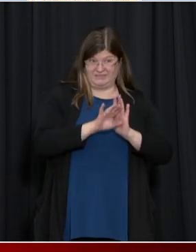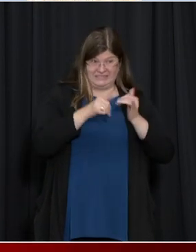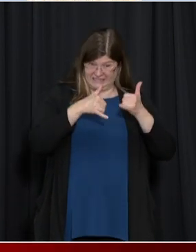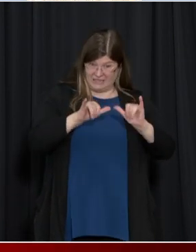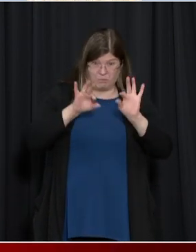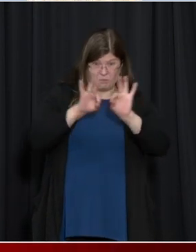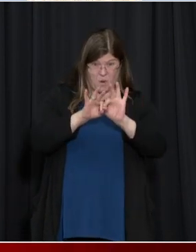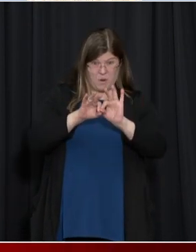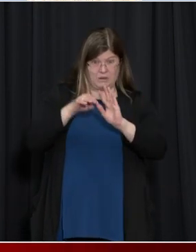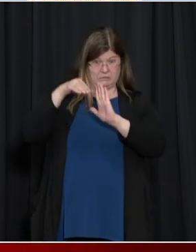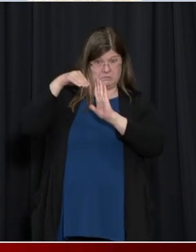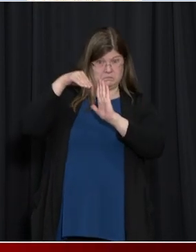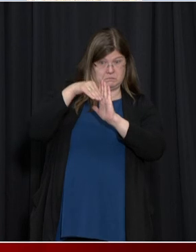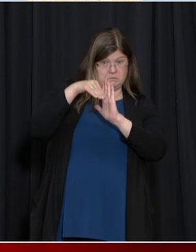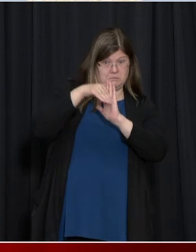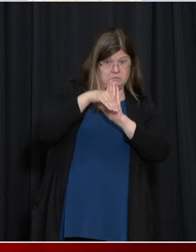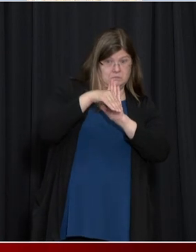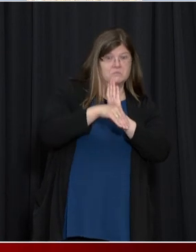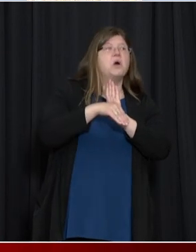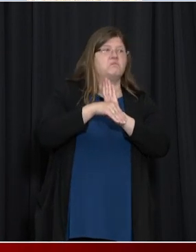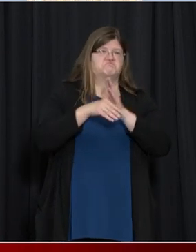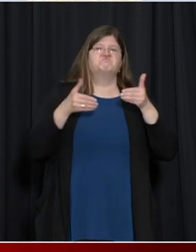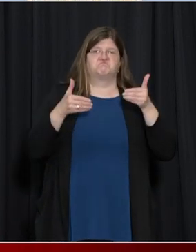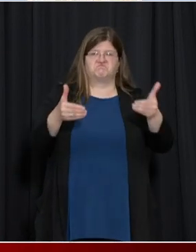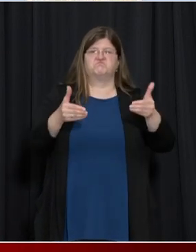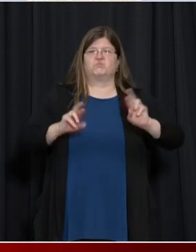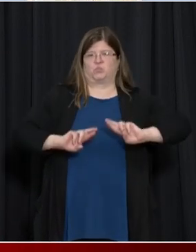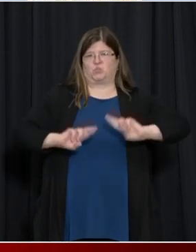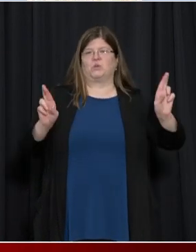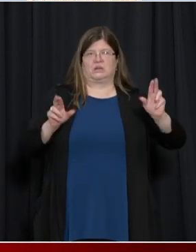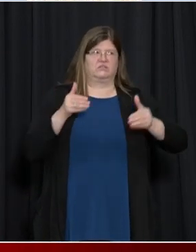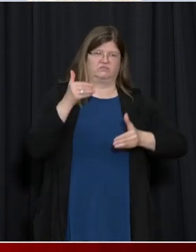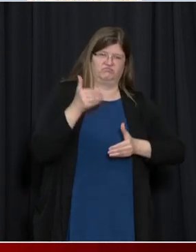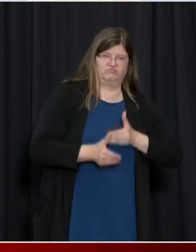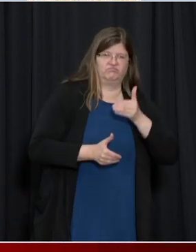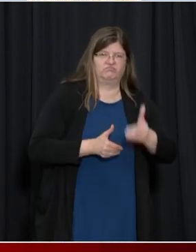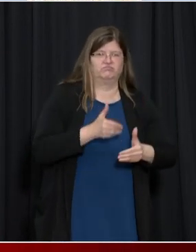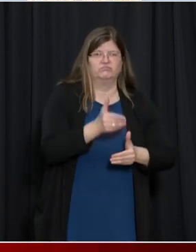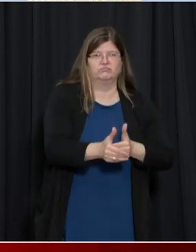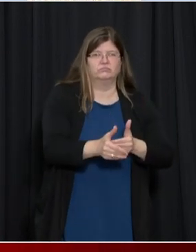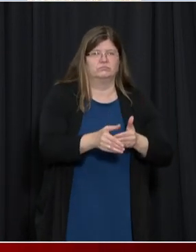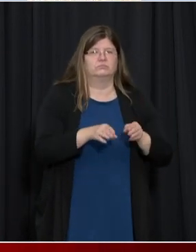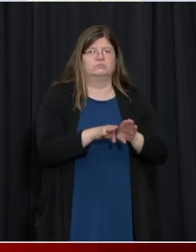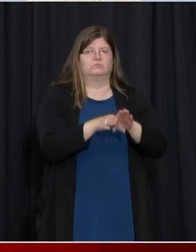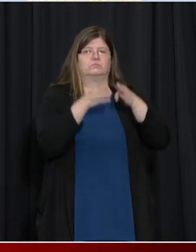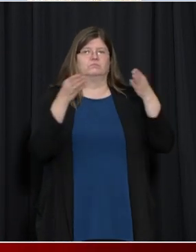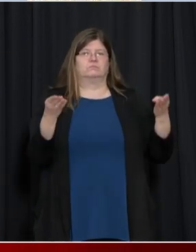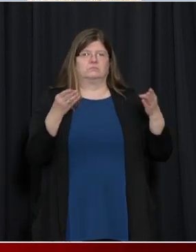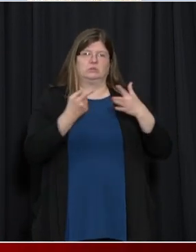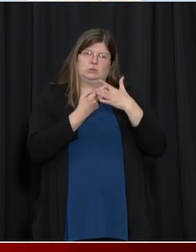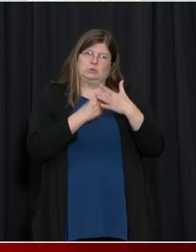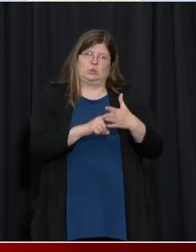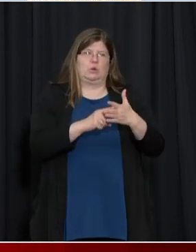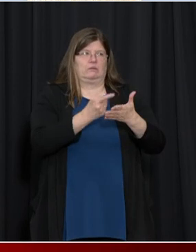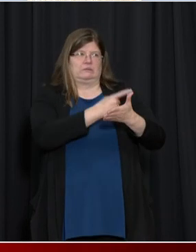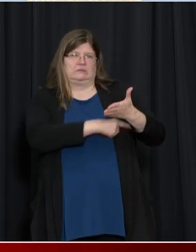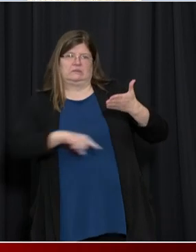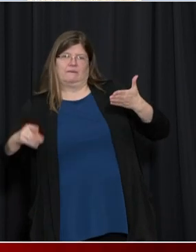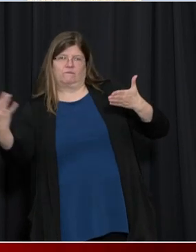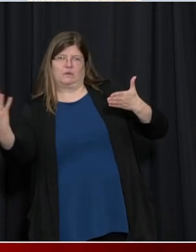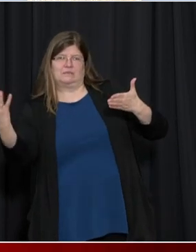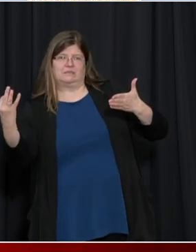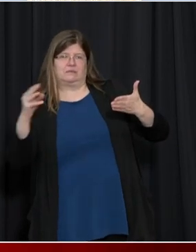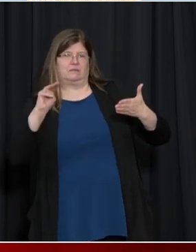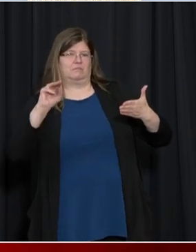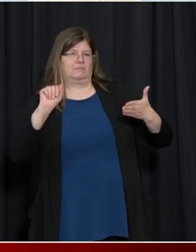be in a posture to begin a phased reopening next Friday, May the 29th, in Washington,